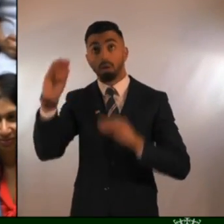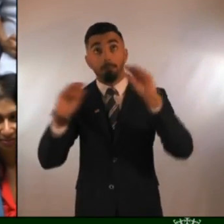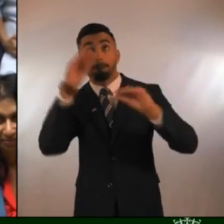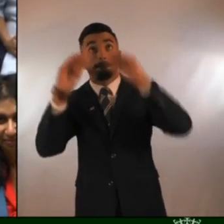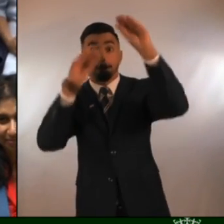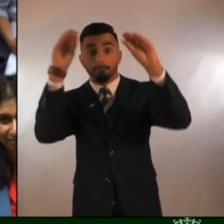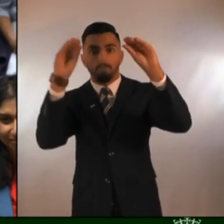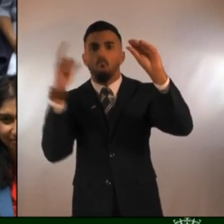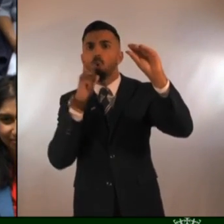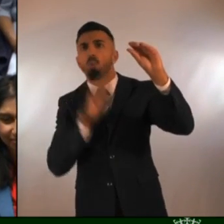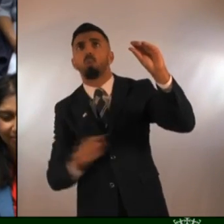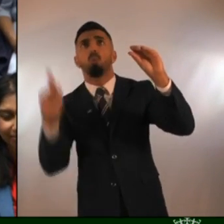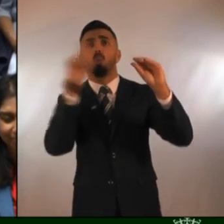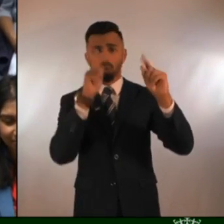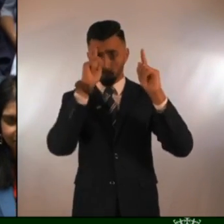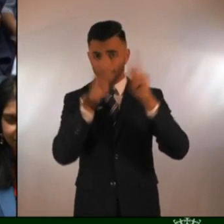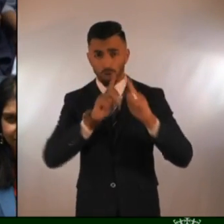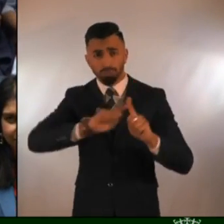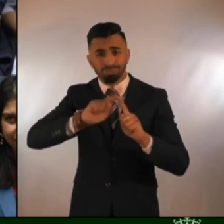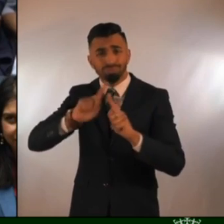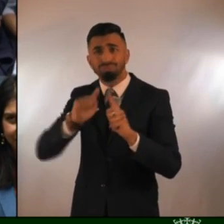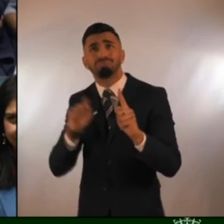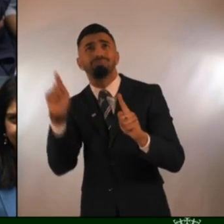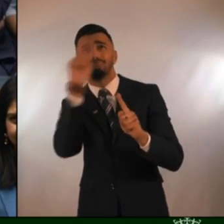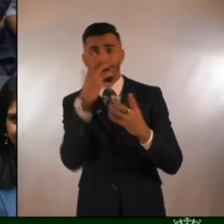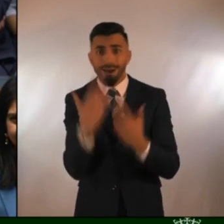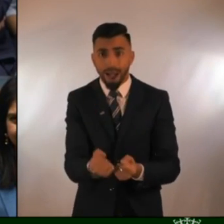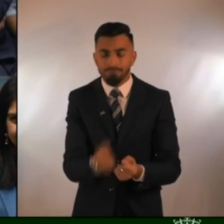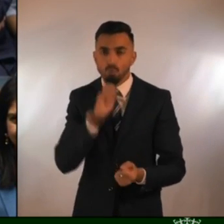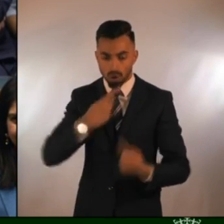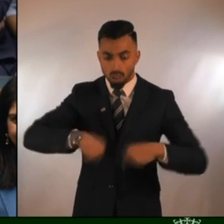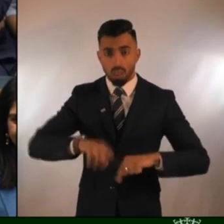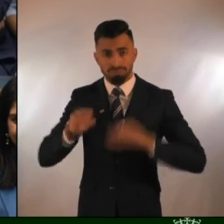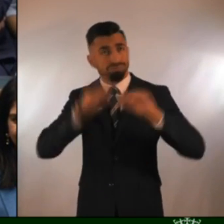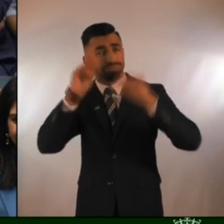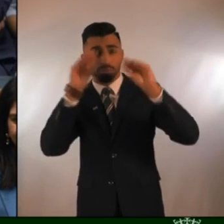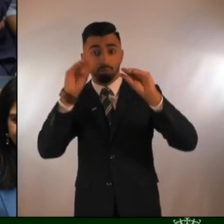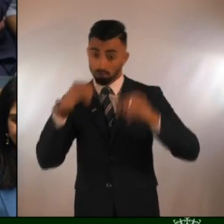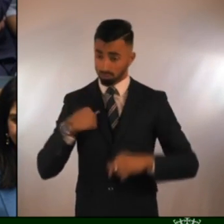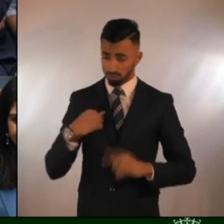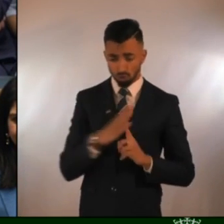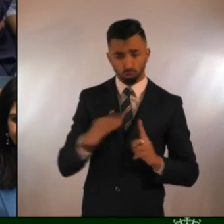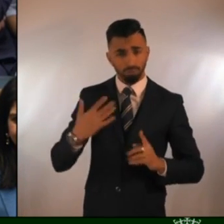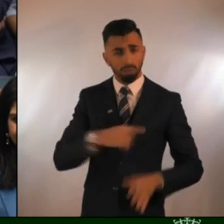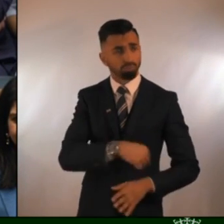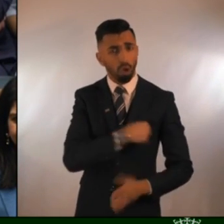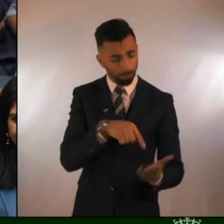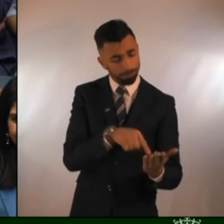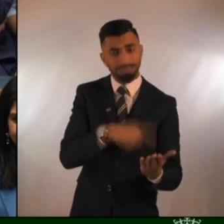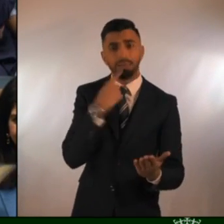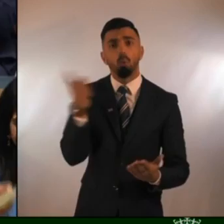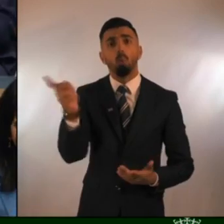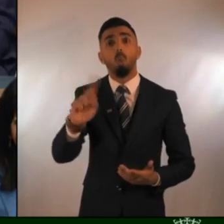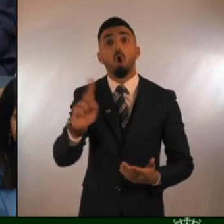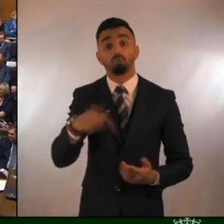brilliant universities around this country. We promise to make this country one of the scientific research centres of the world. We're